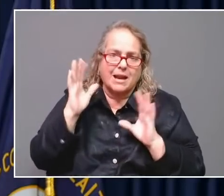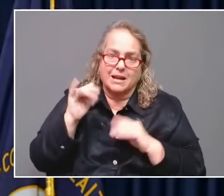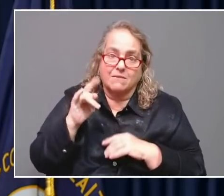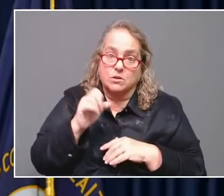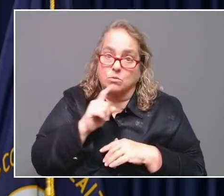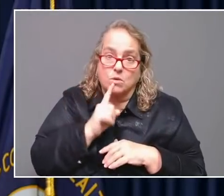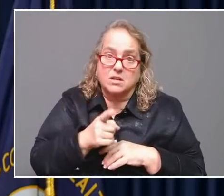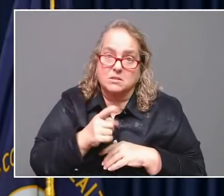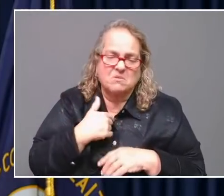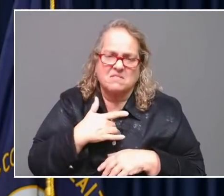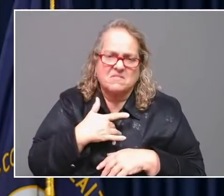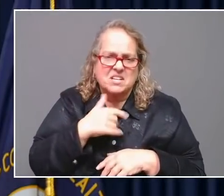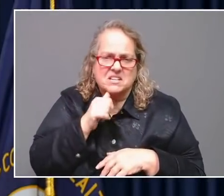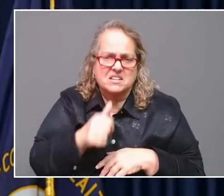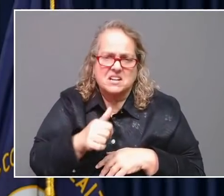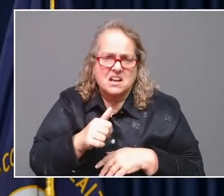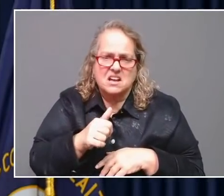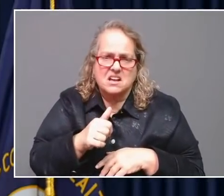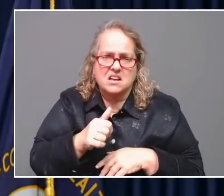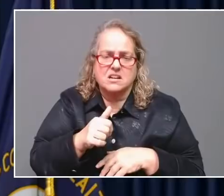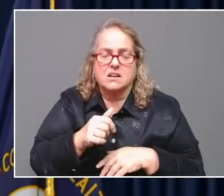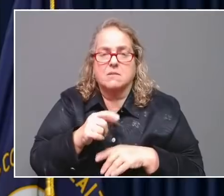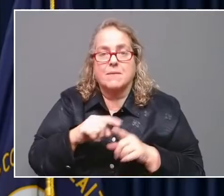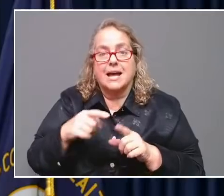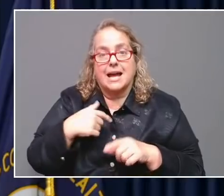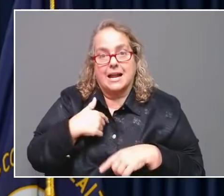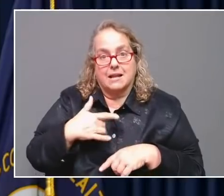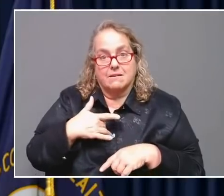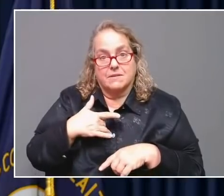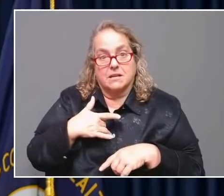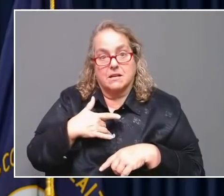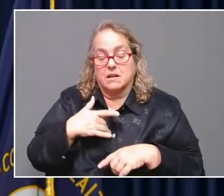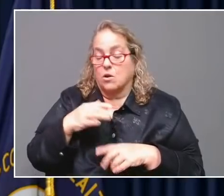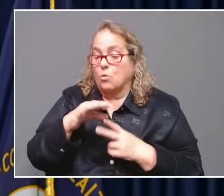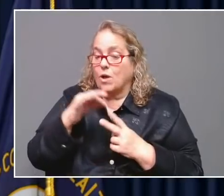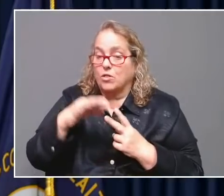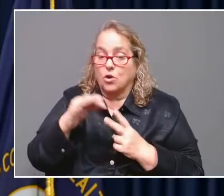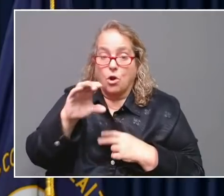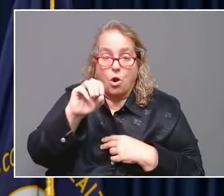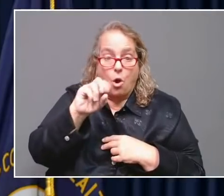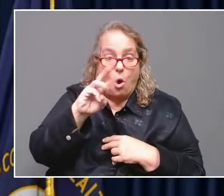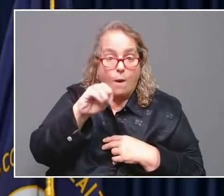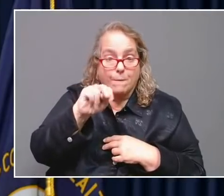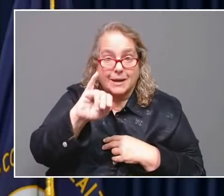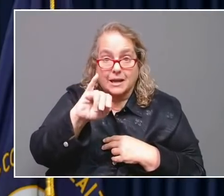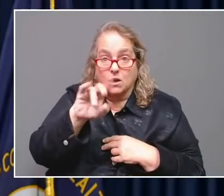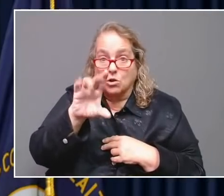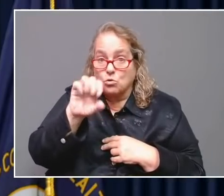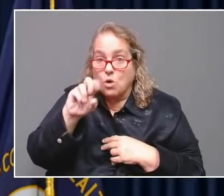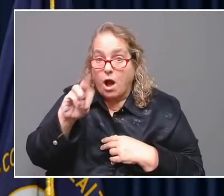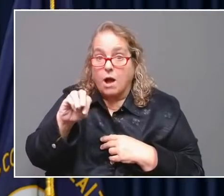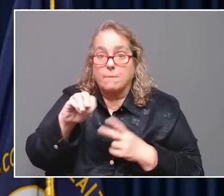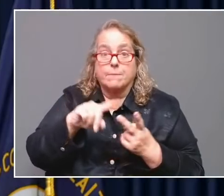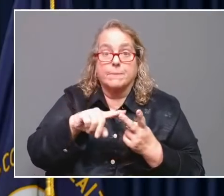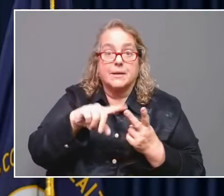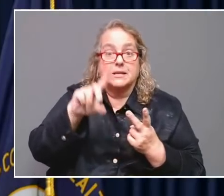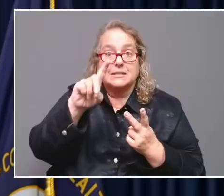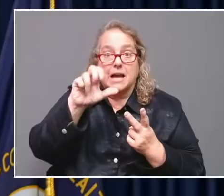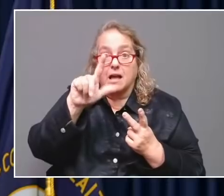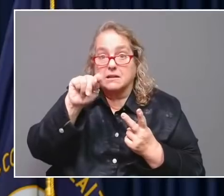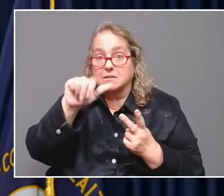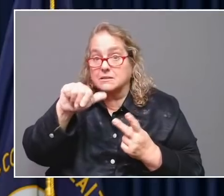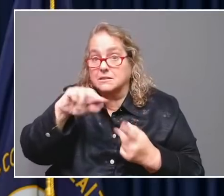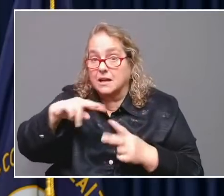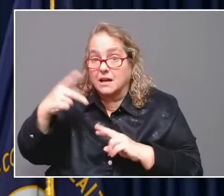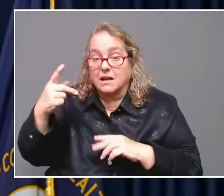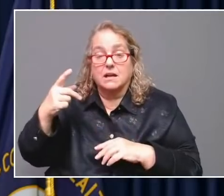if it is. But I do think that people, whether it's Omicron or the fact that our Delta cases are going up, ought to say, let's keep